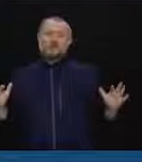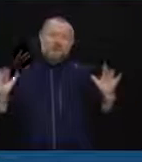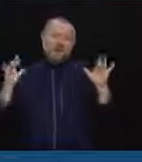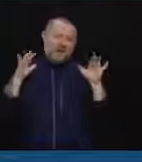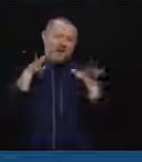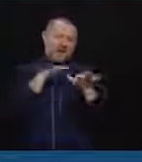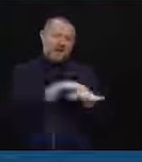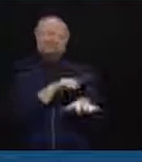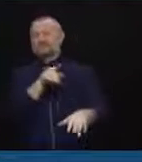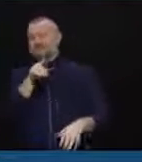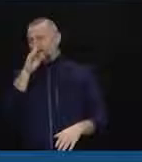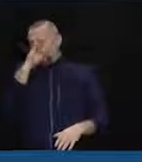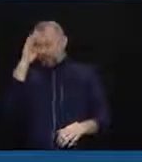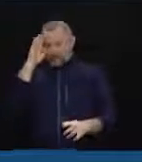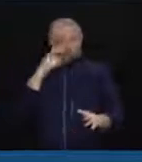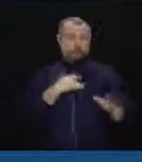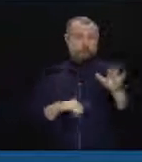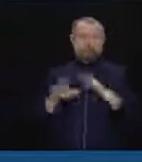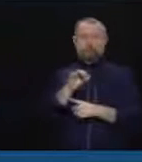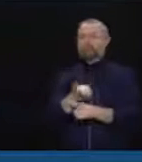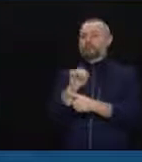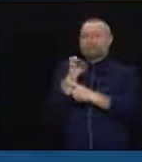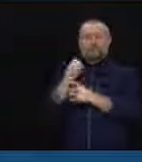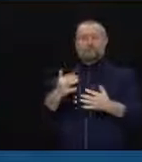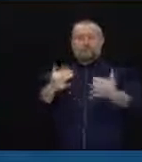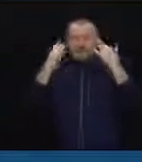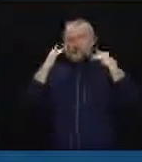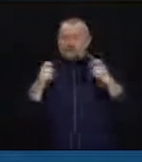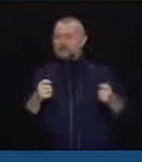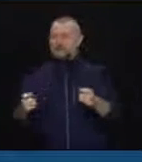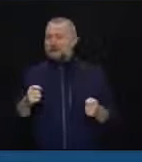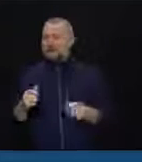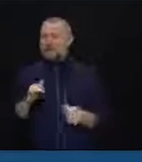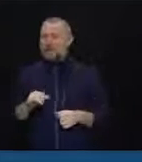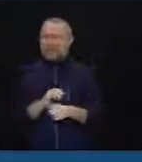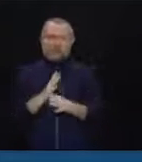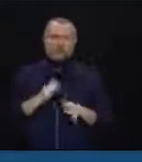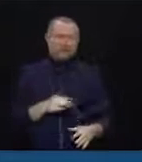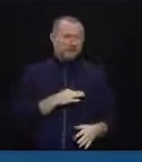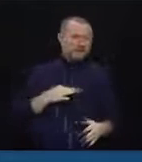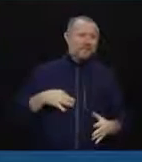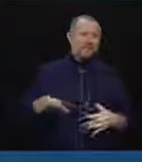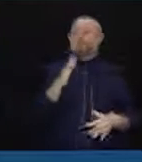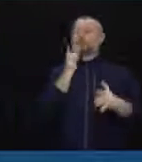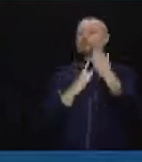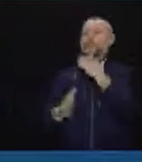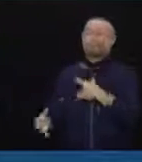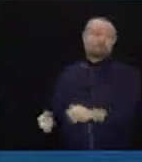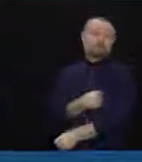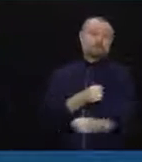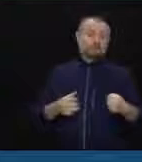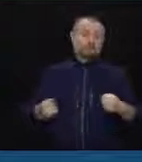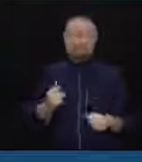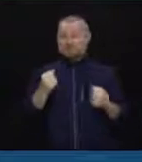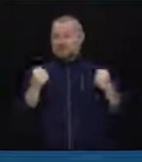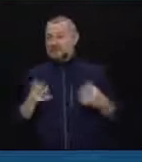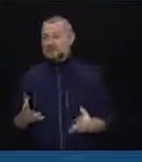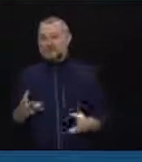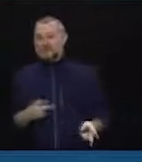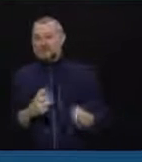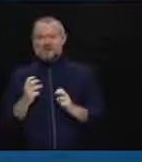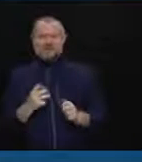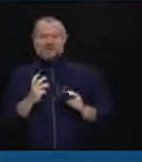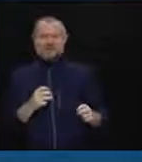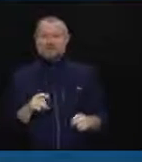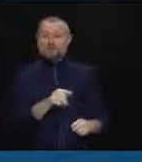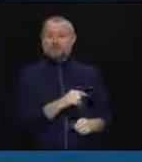them. We are experiencing a serious shortage of healthcare workers. Many of them had been sick. We lost some, literally lost their